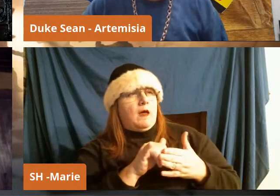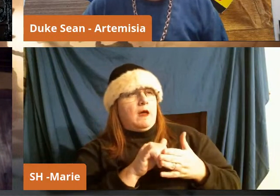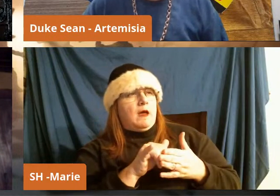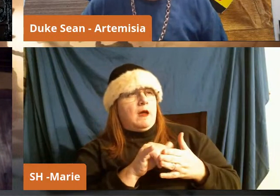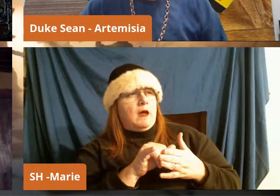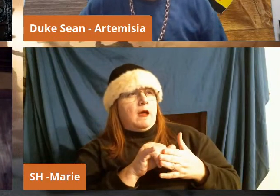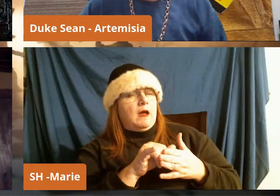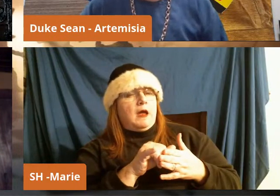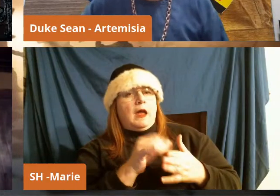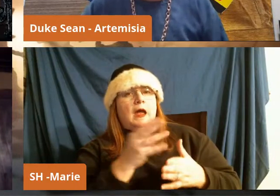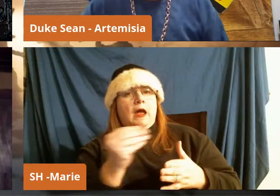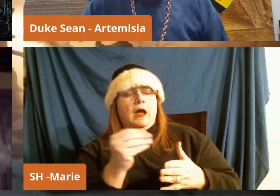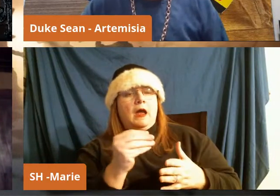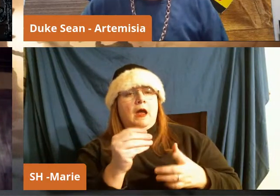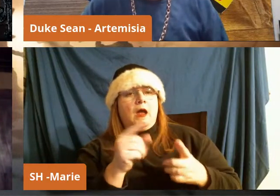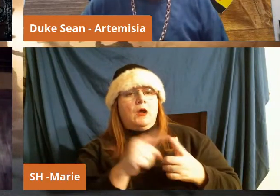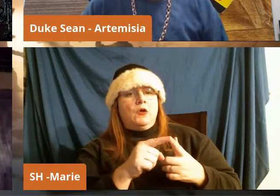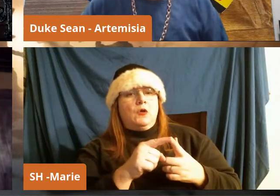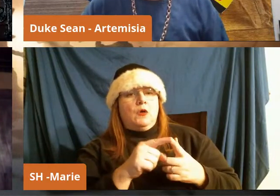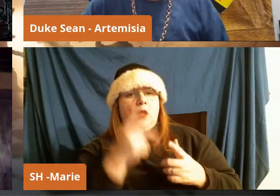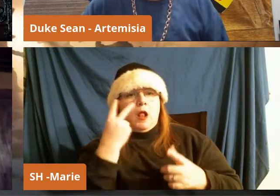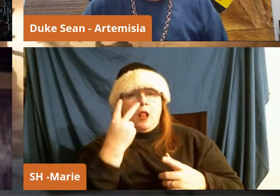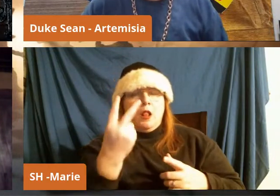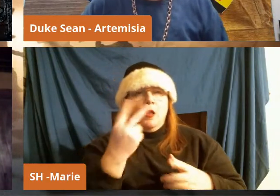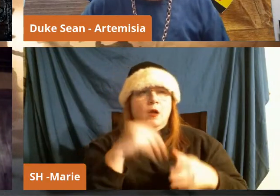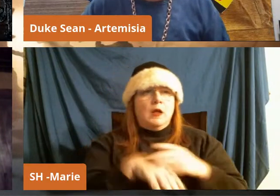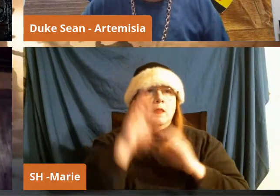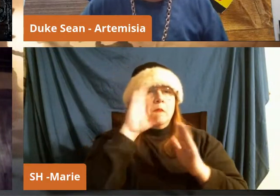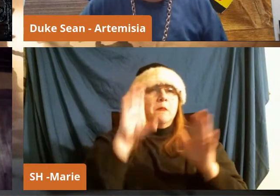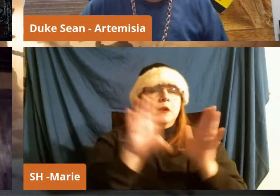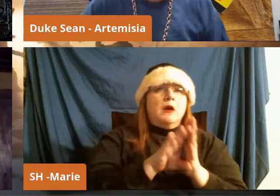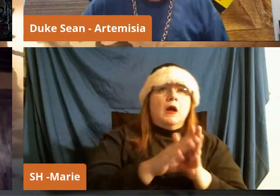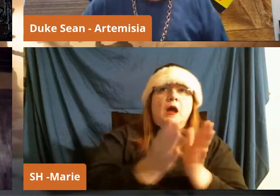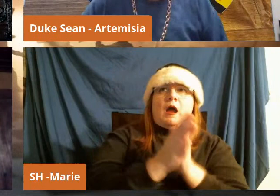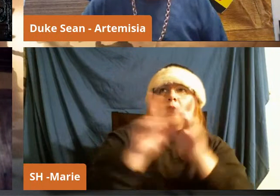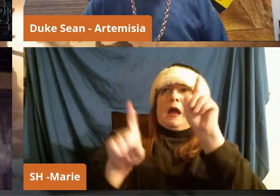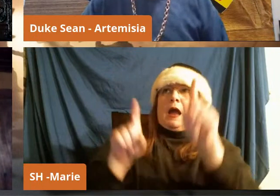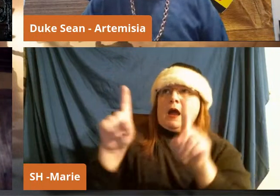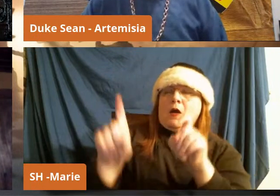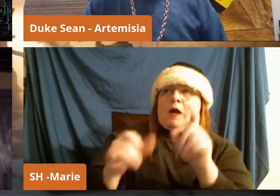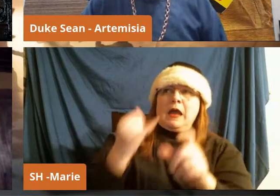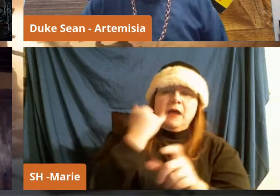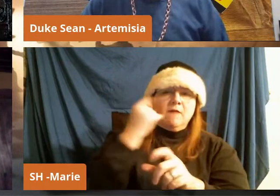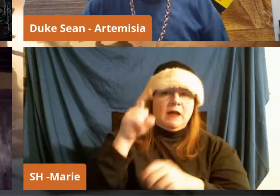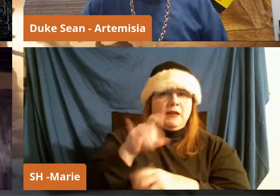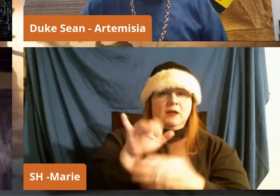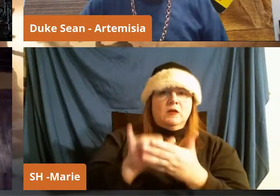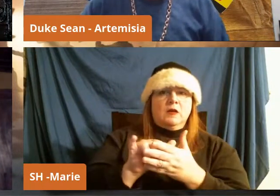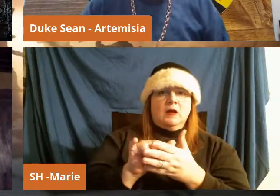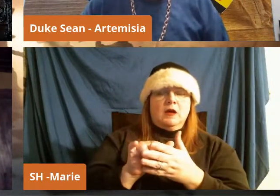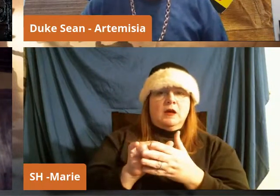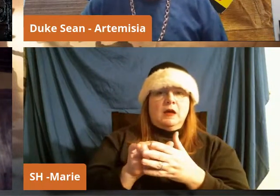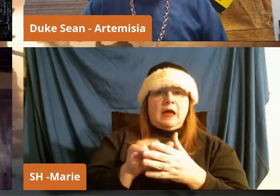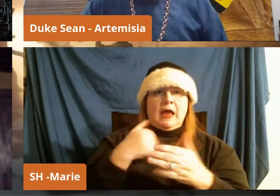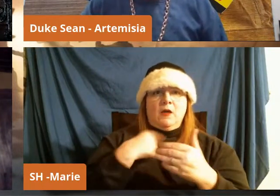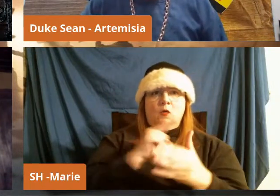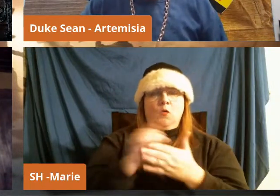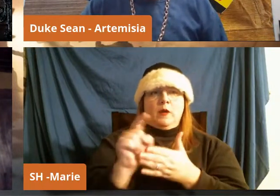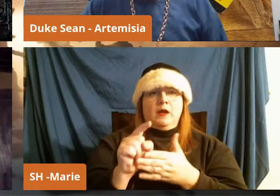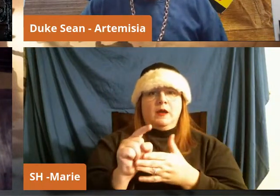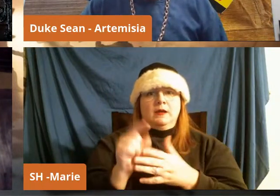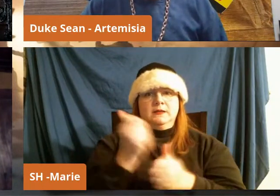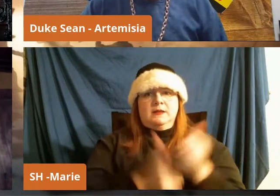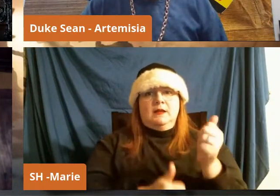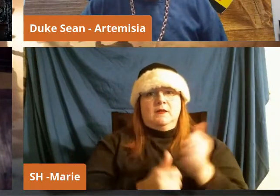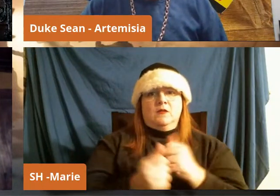that documentation, and to look at the pictures and ask questions if I needed to. So I had a whole week to do that, instead of